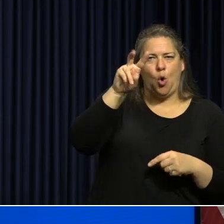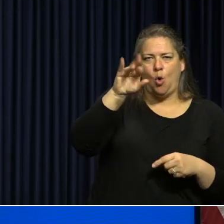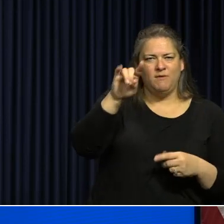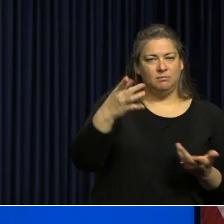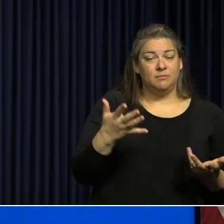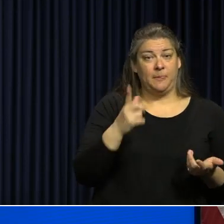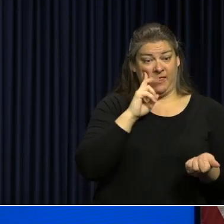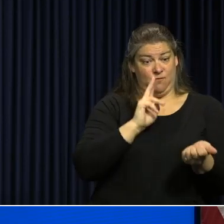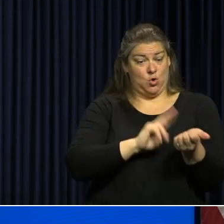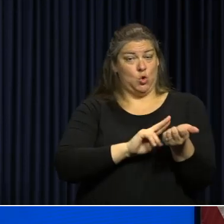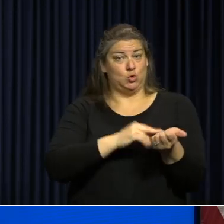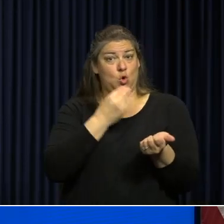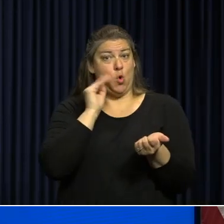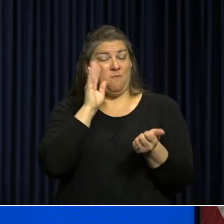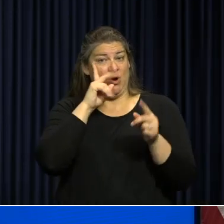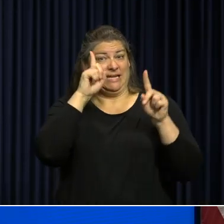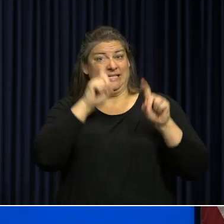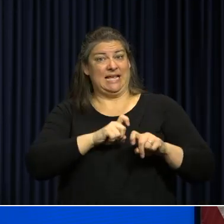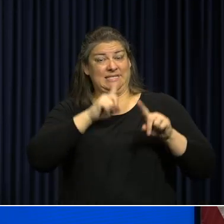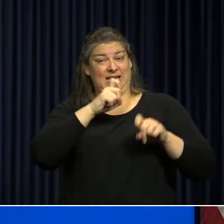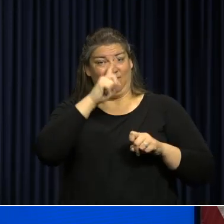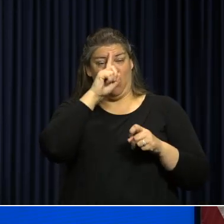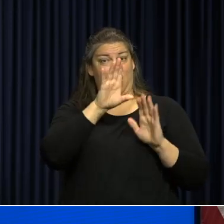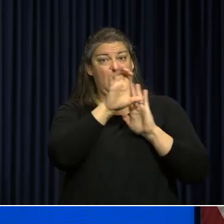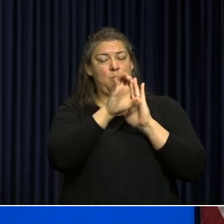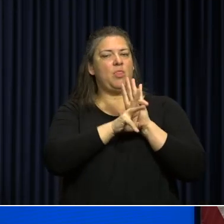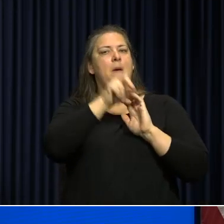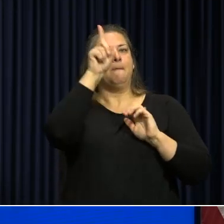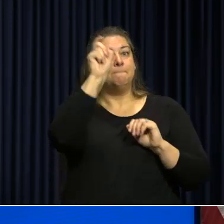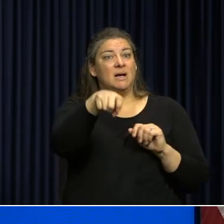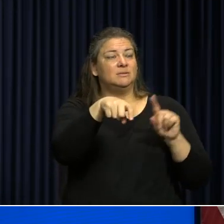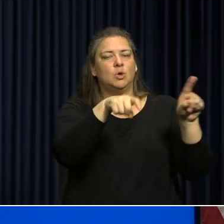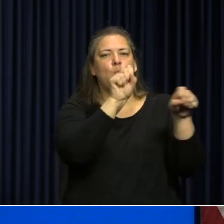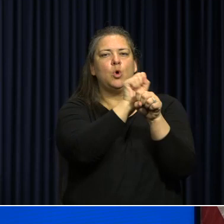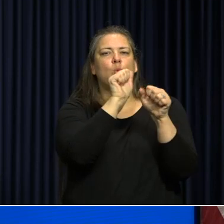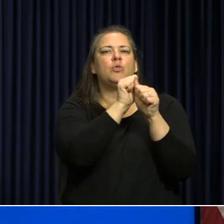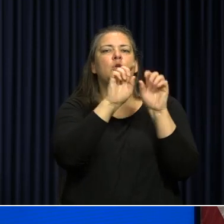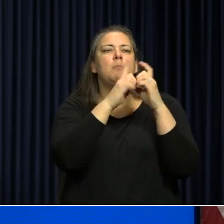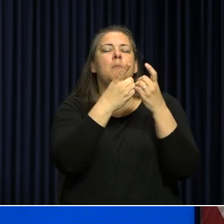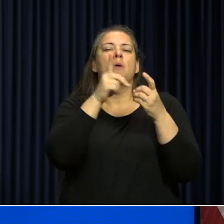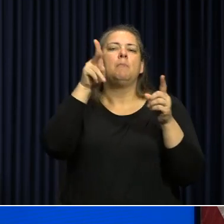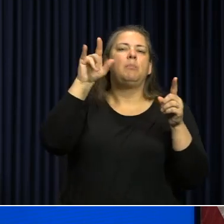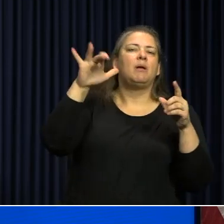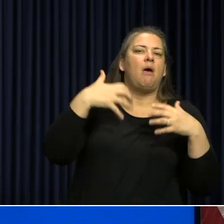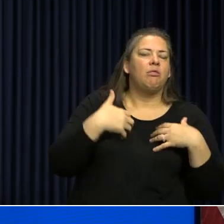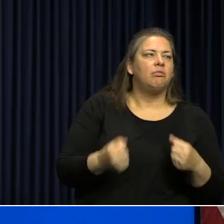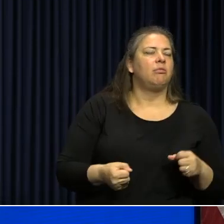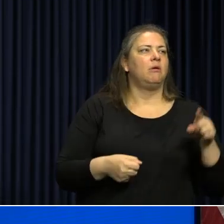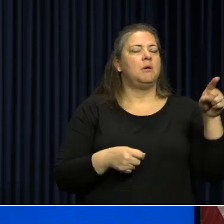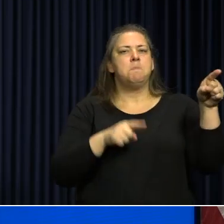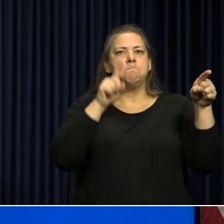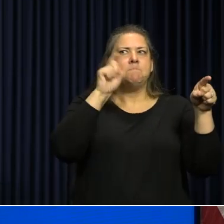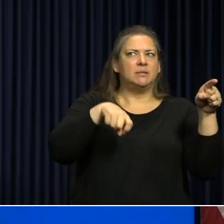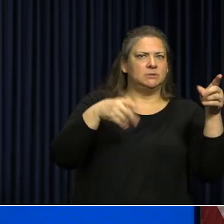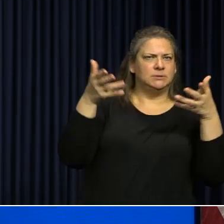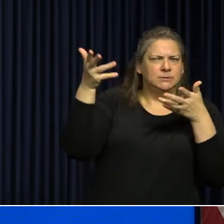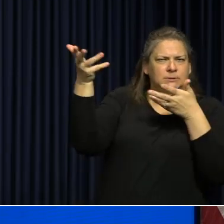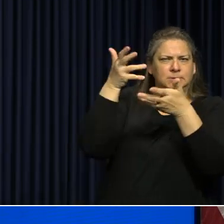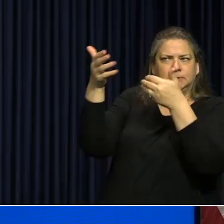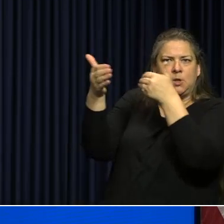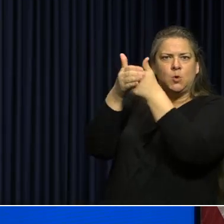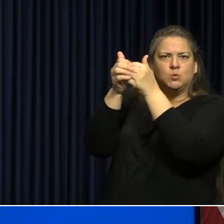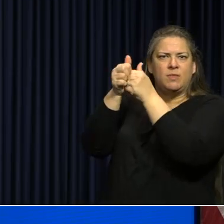home to access testing provided by the Commonwealth, it's got to be working with our Department of Public Health. It's got to collaborate on